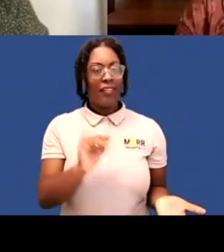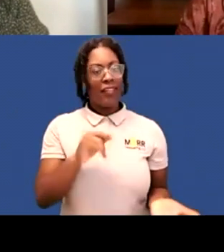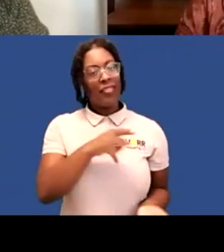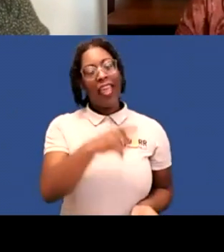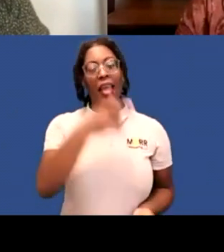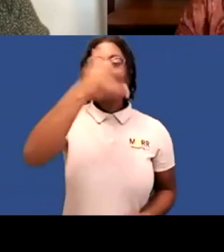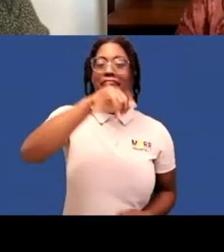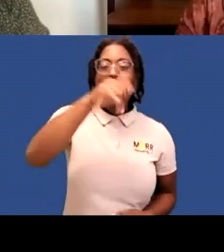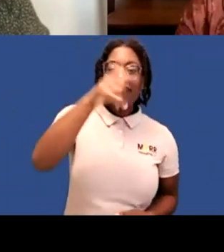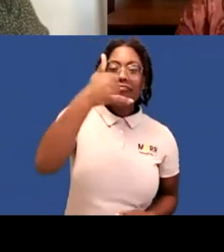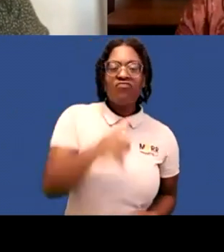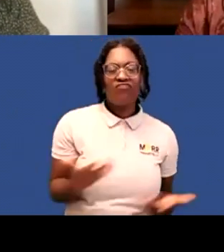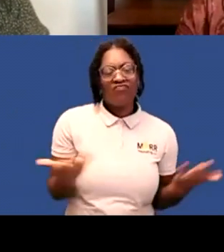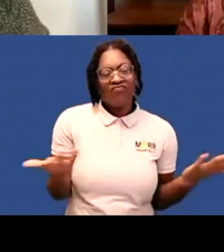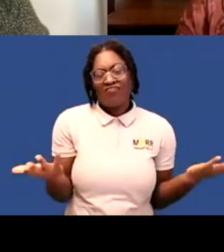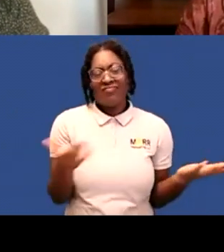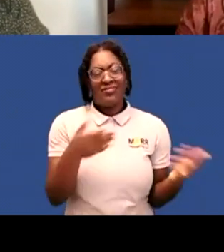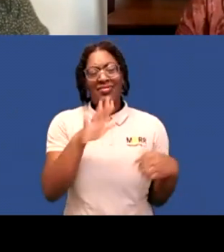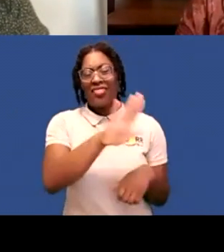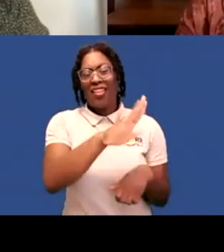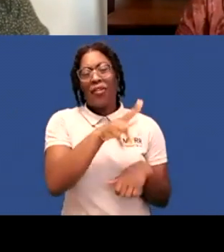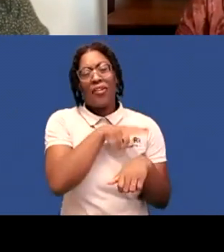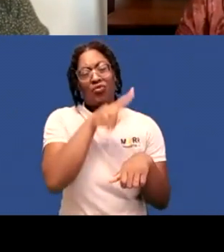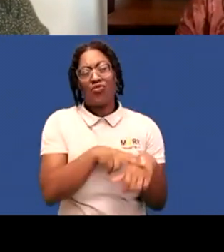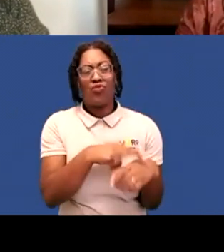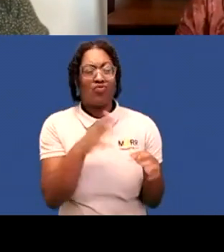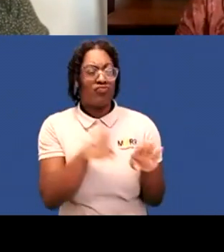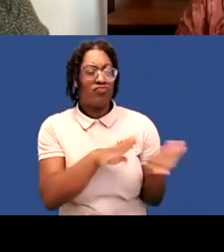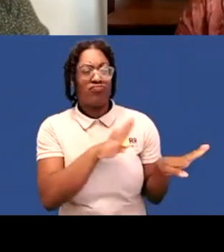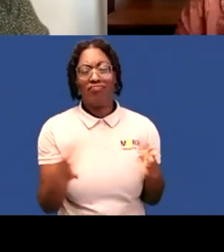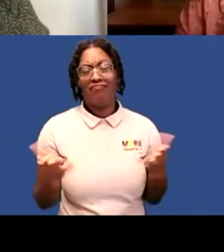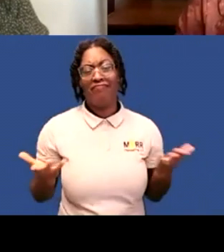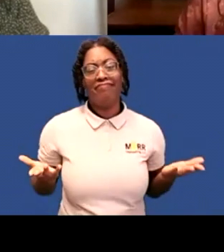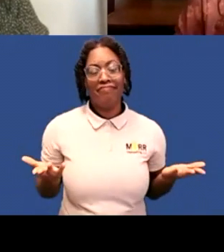that they're done, then we are done. So